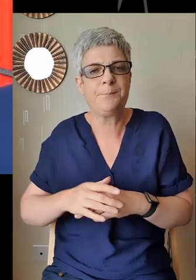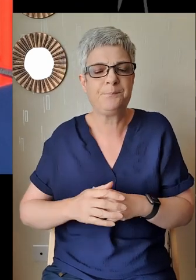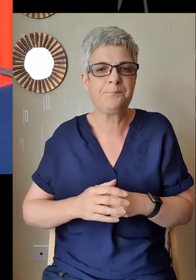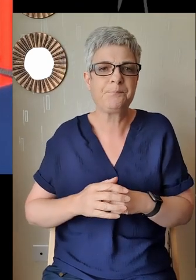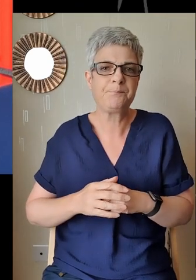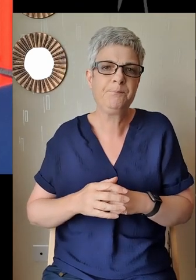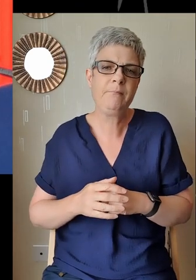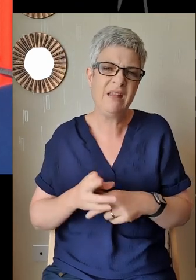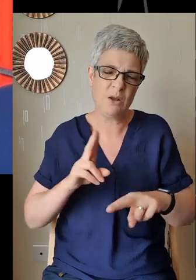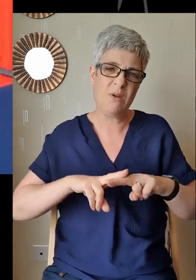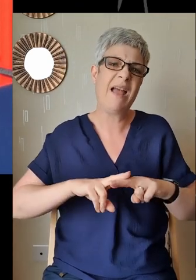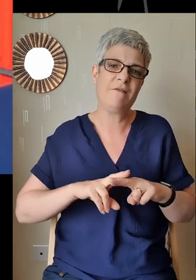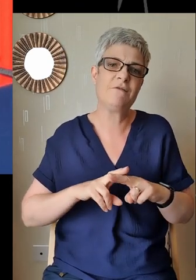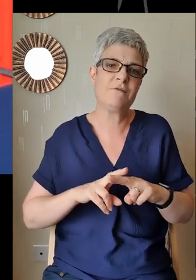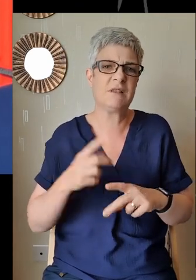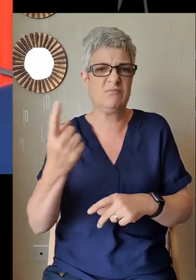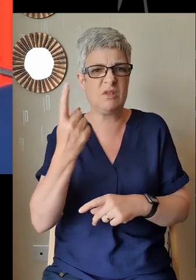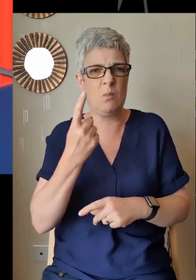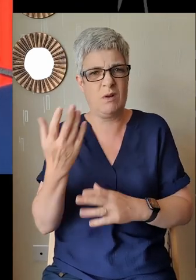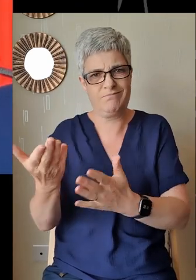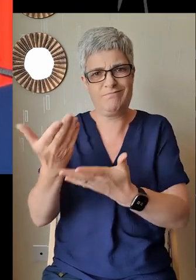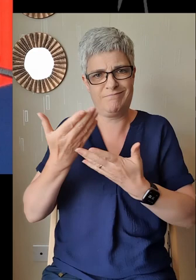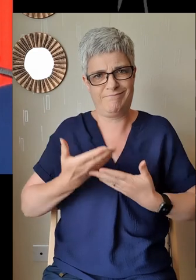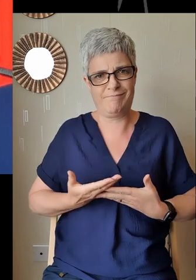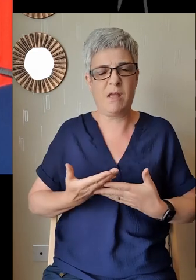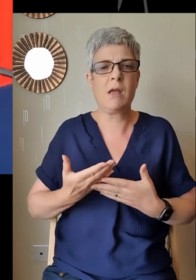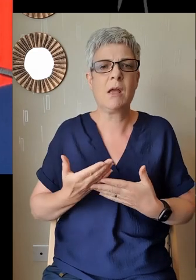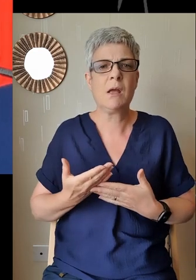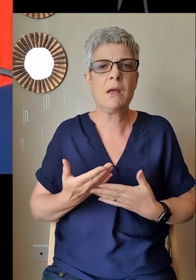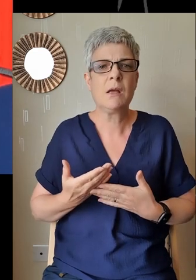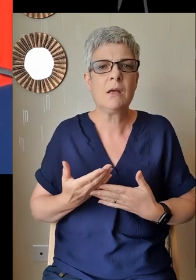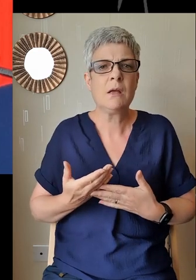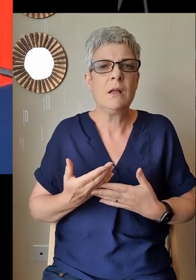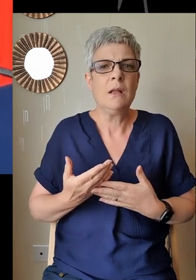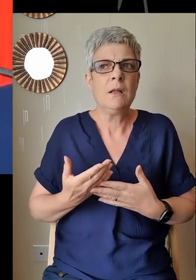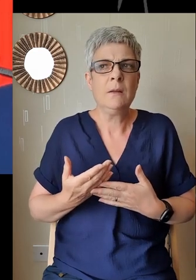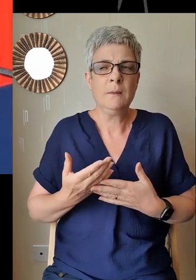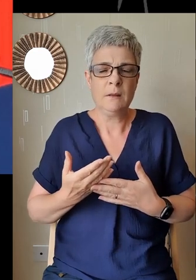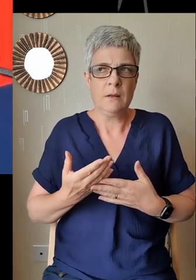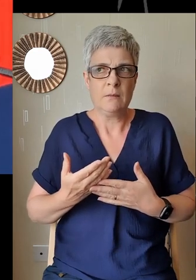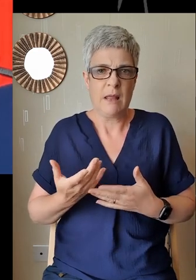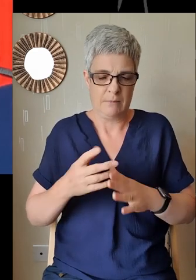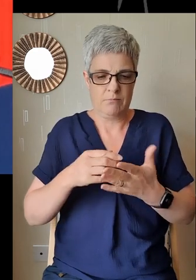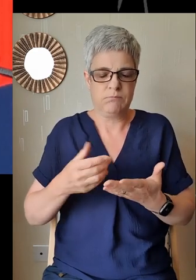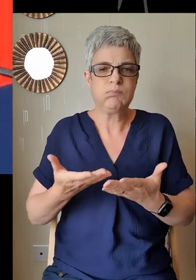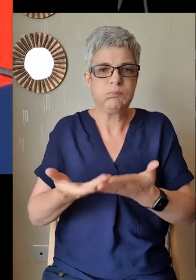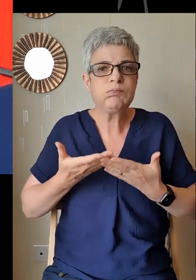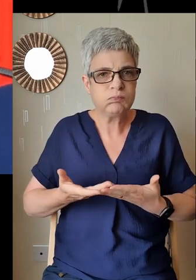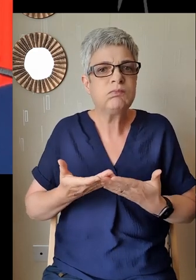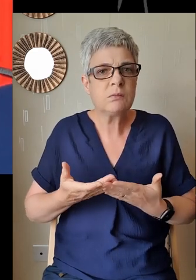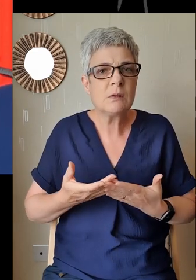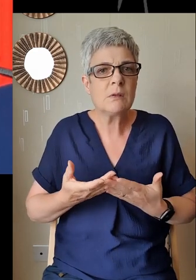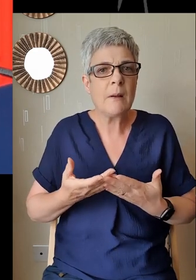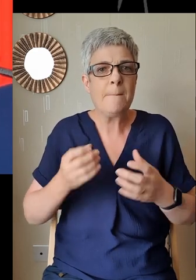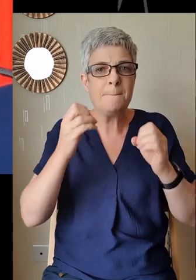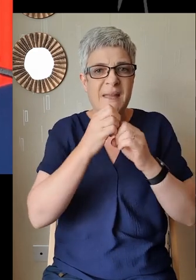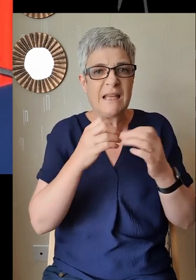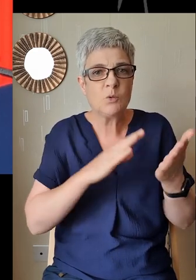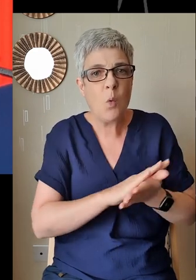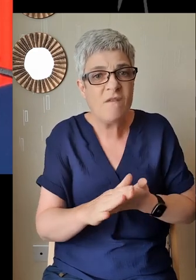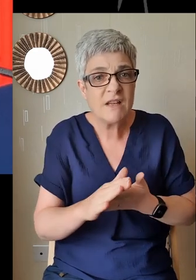Now, if someone were to give me a recording of all of Beethoven's symphonies and I were to listen to them diligently,